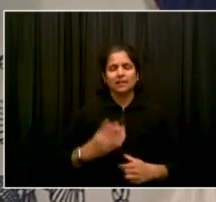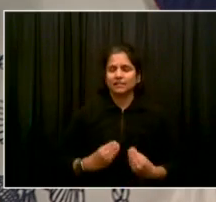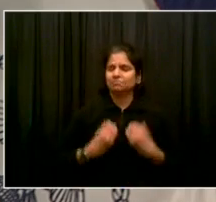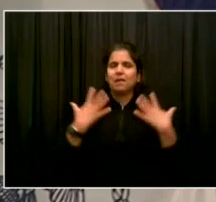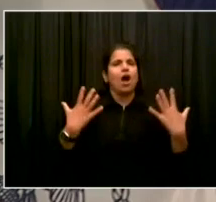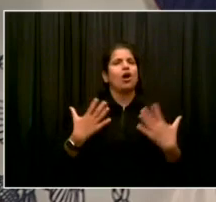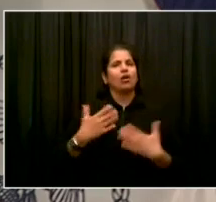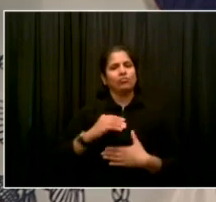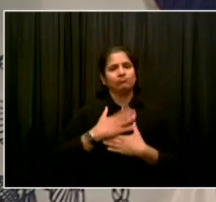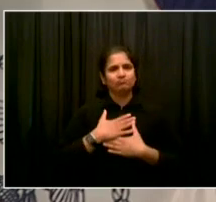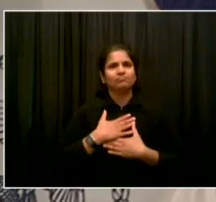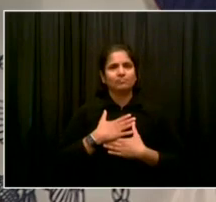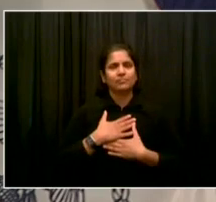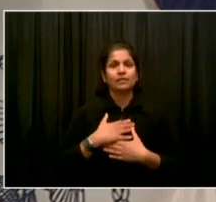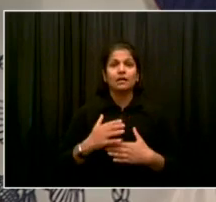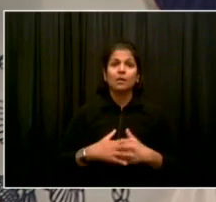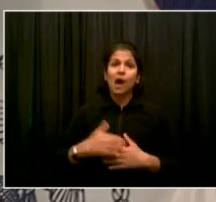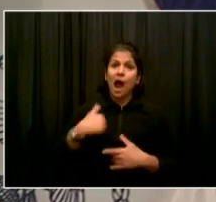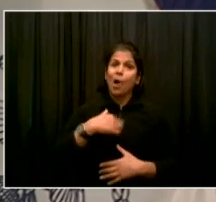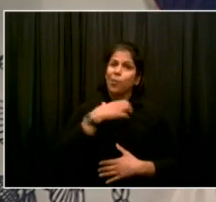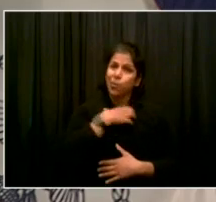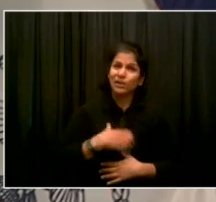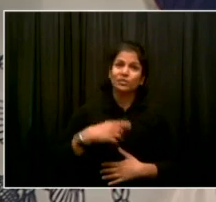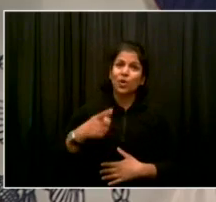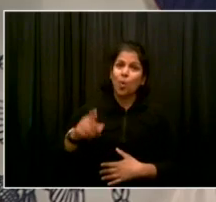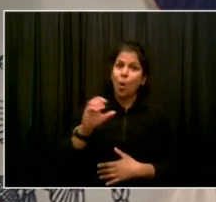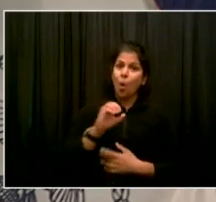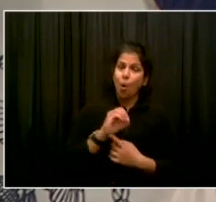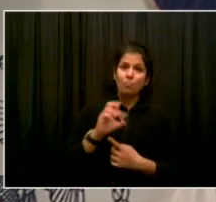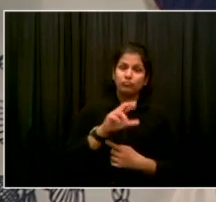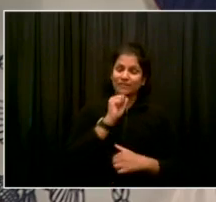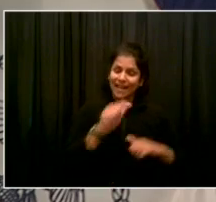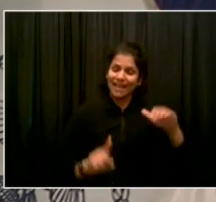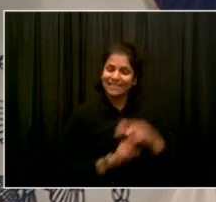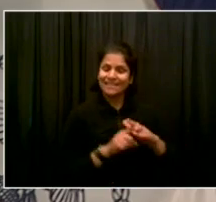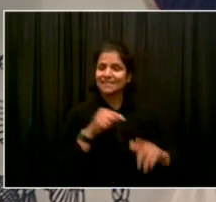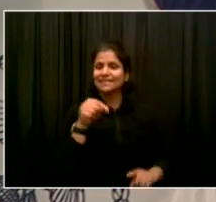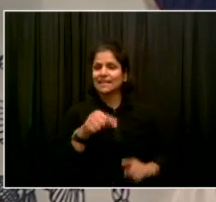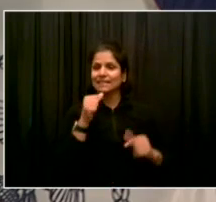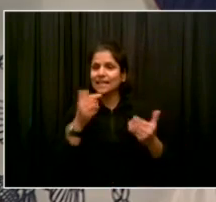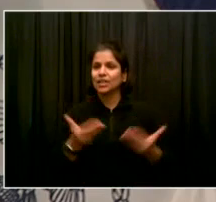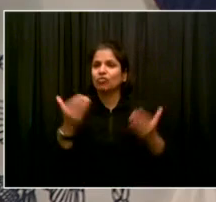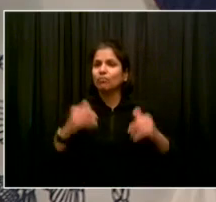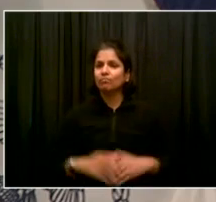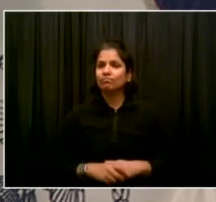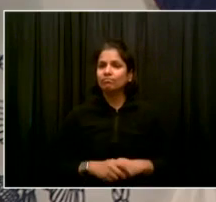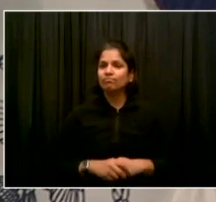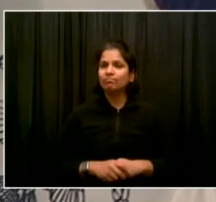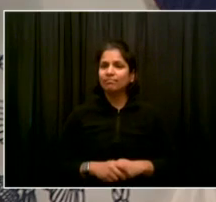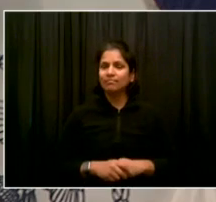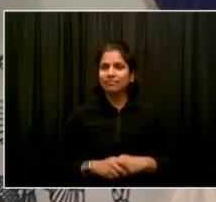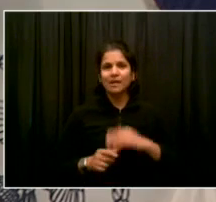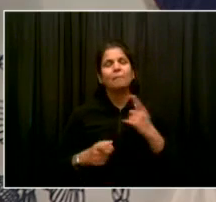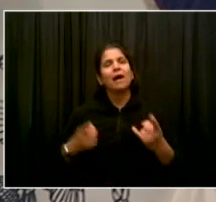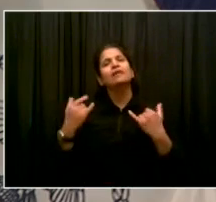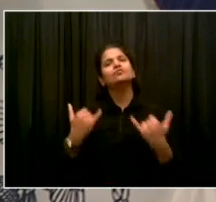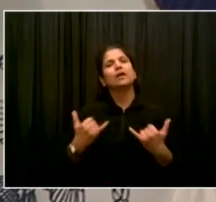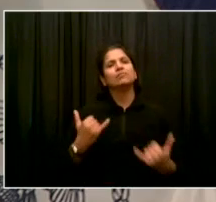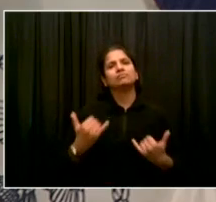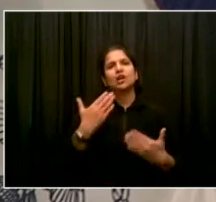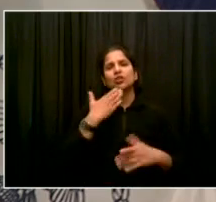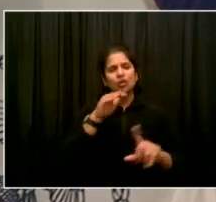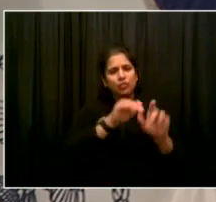different dynamic here in our holidays, we're being reminded of the meaning of the holidays. We're being reminded of what all